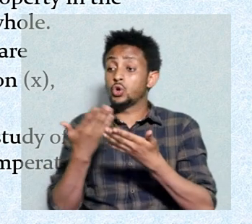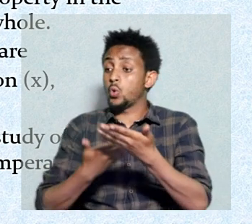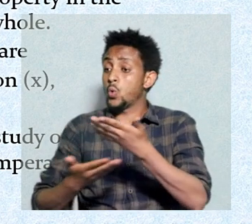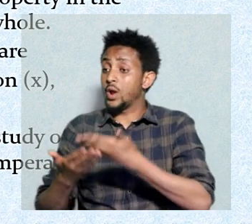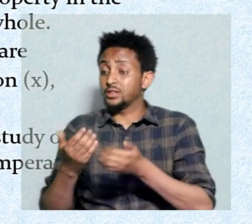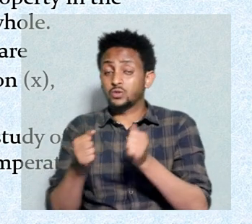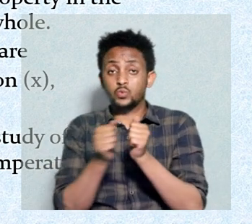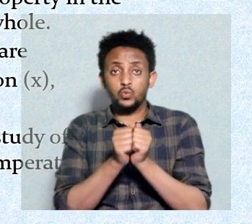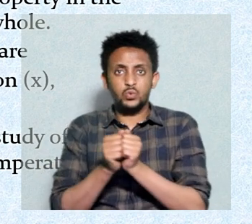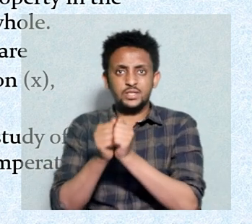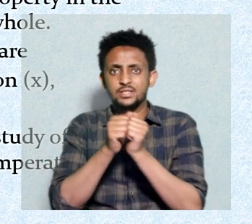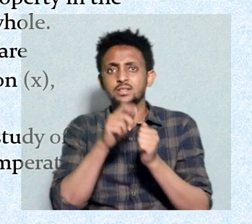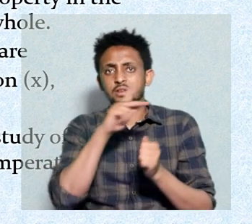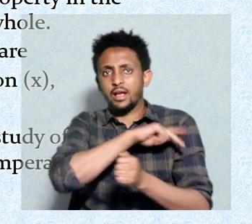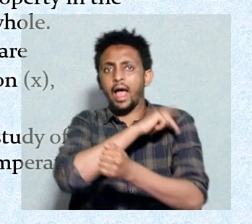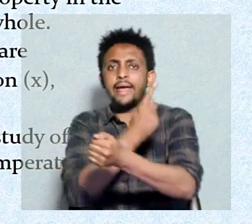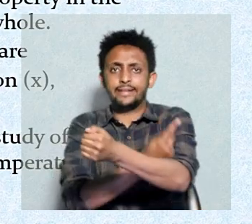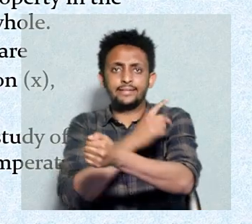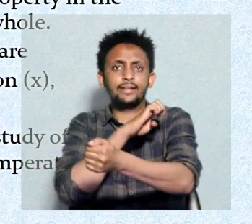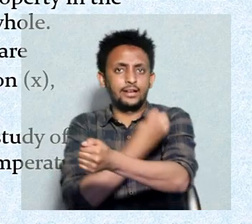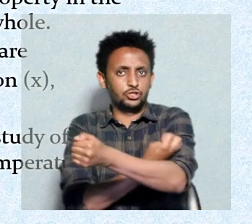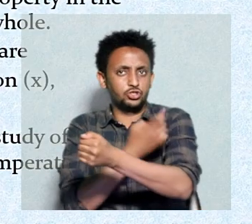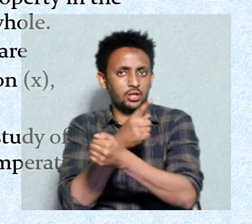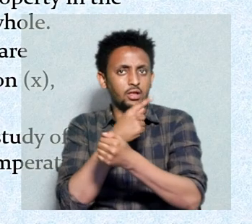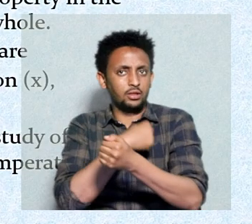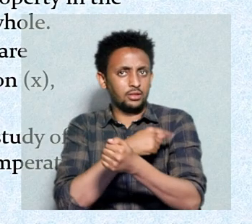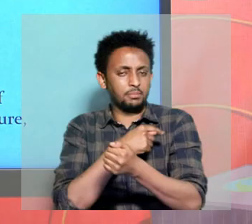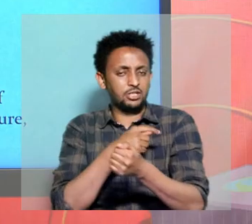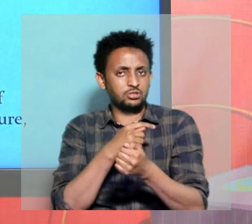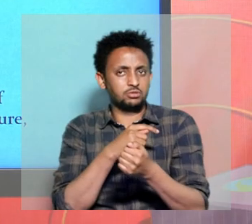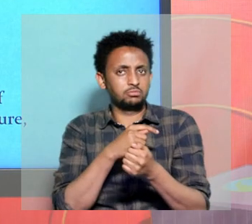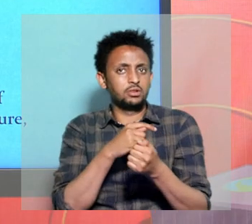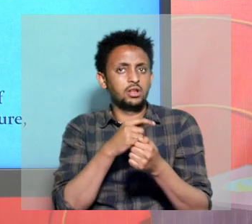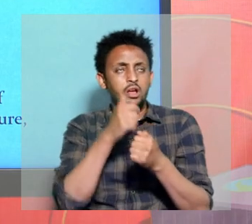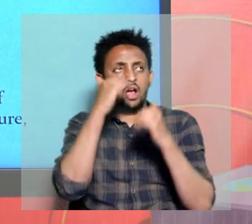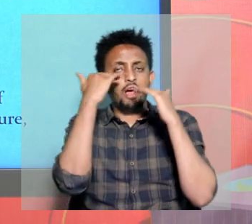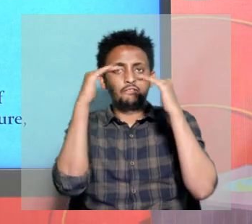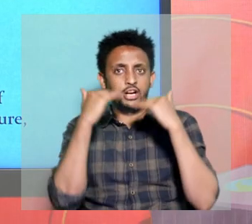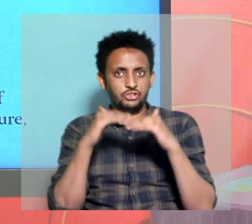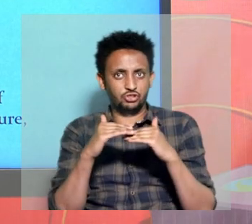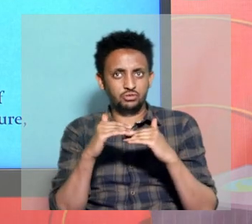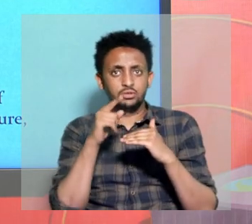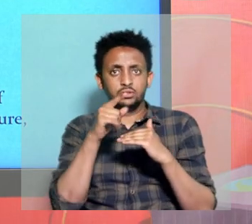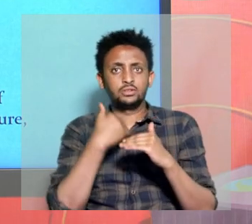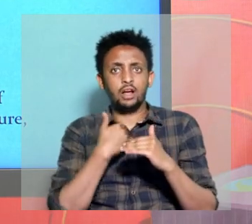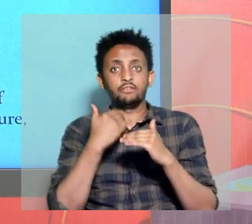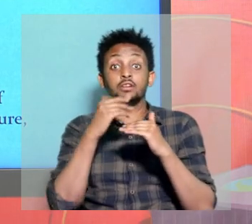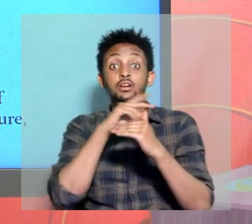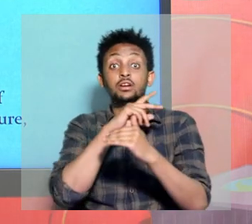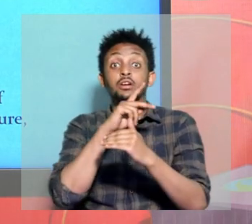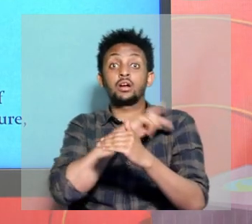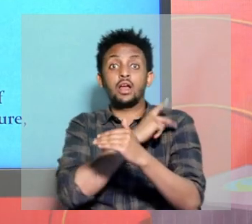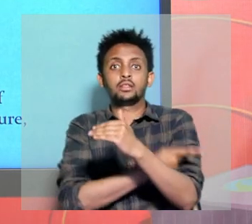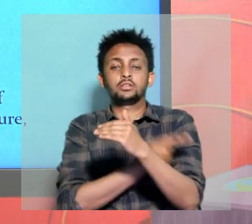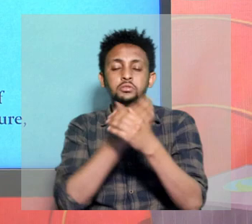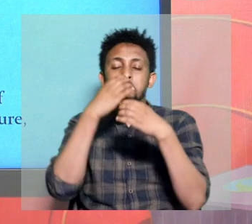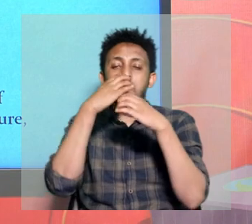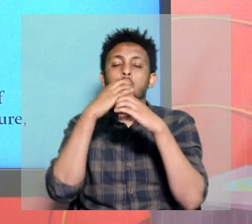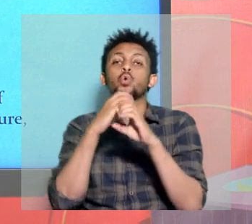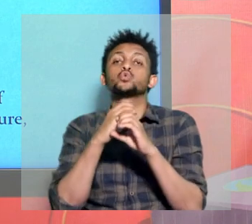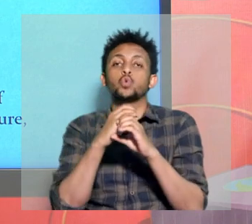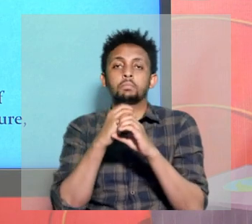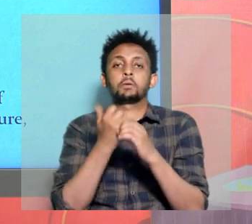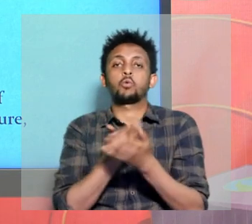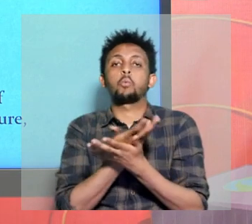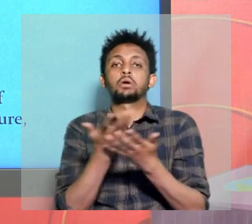that of kinetic energy, since temperature is a measure of average kinetic energy. So that kinetic energy is a microscopic